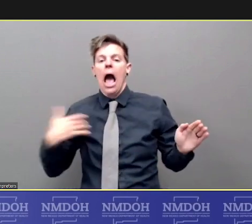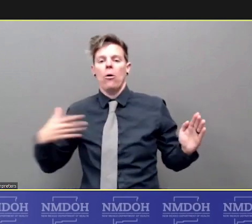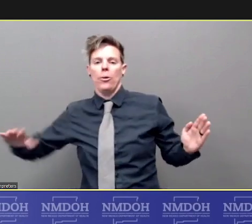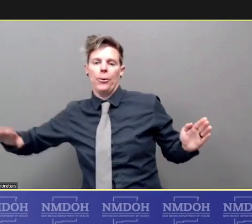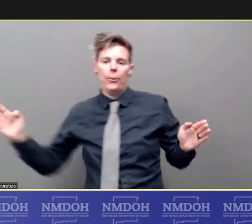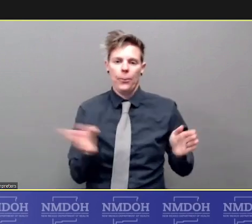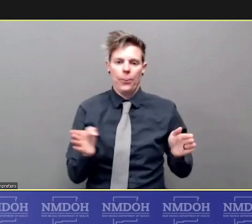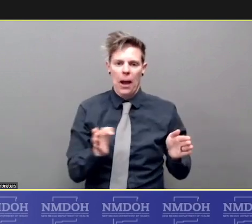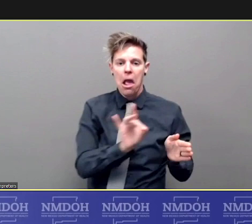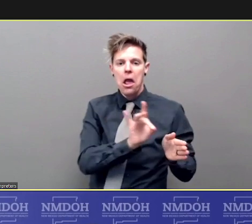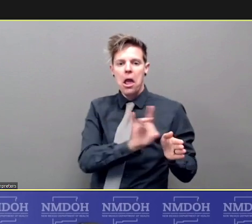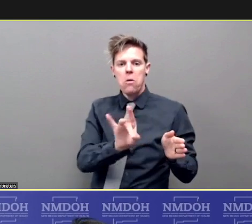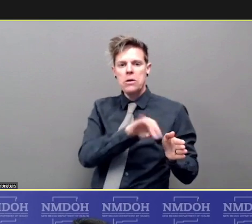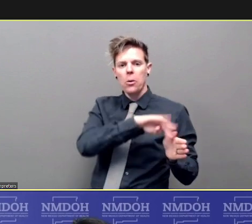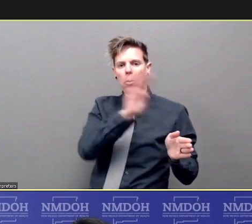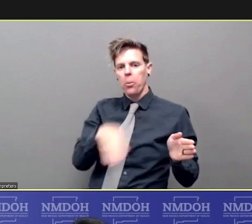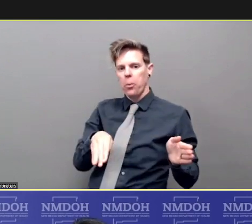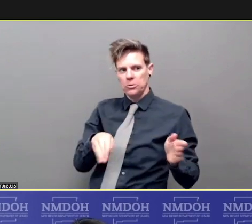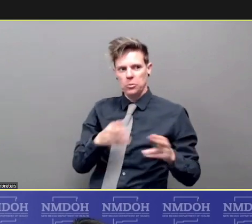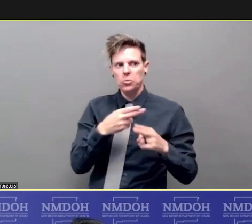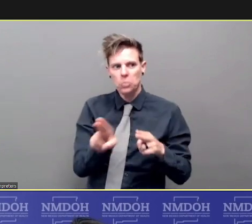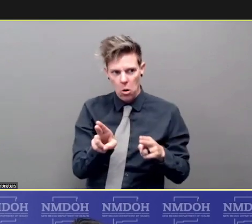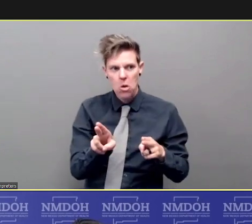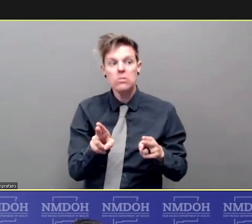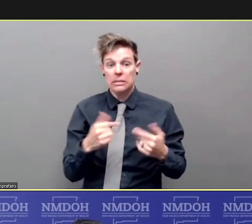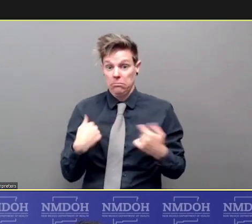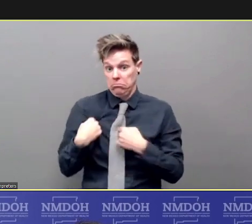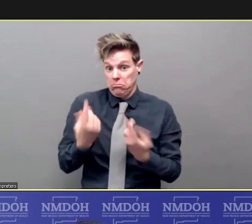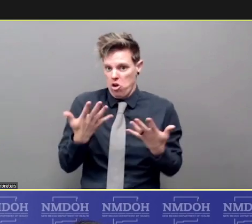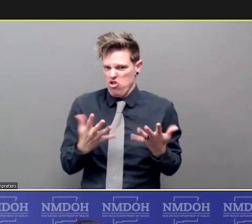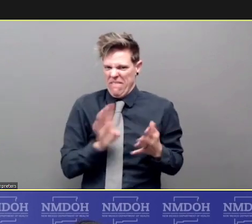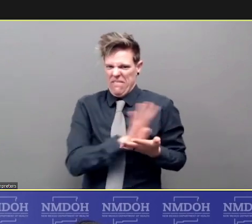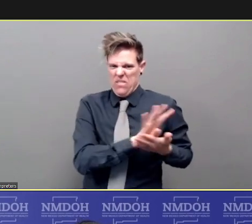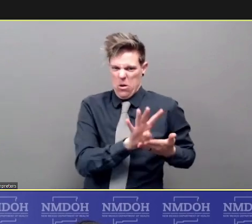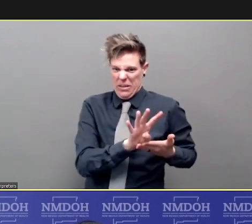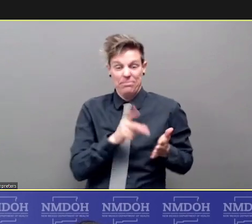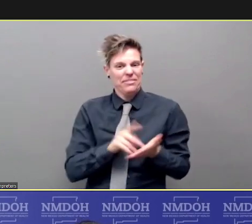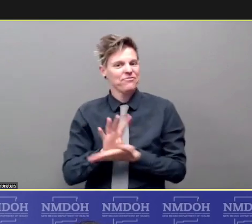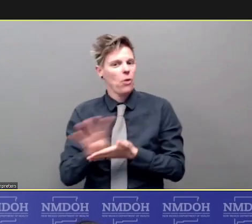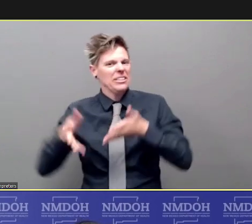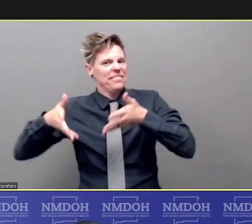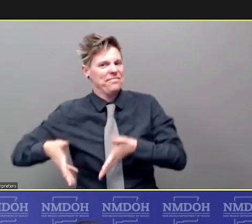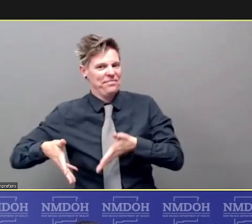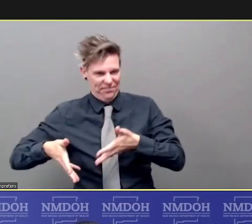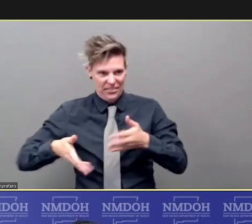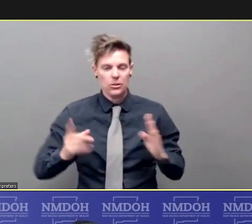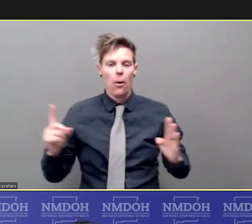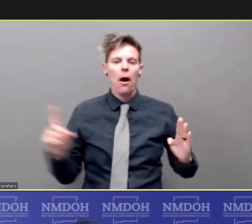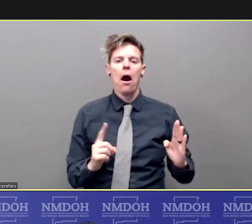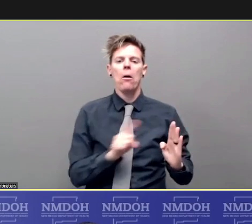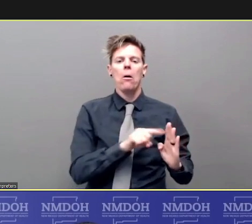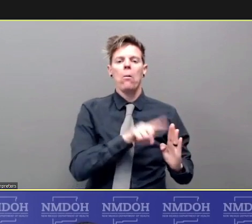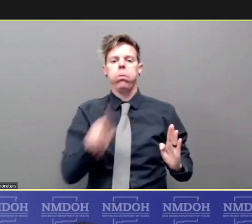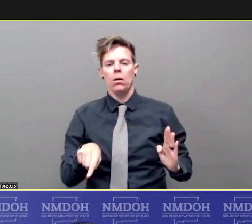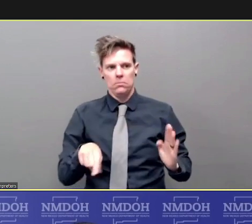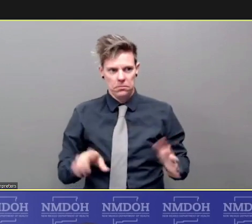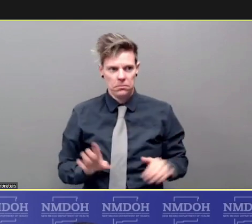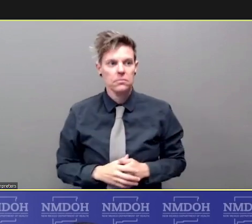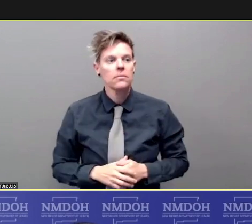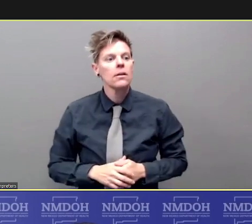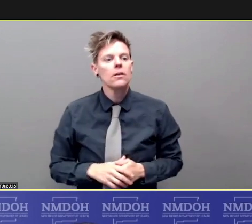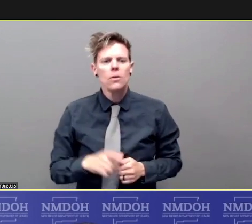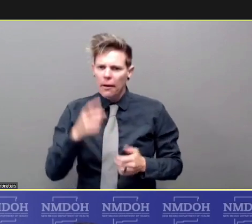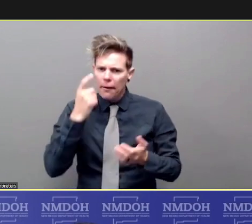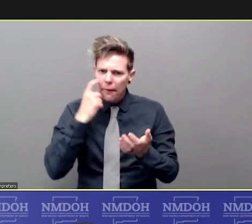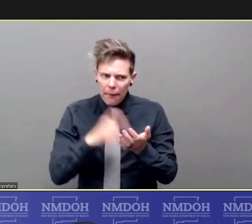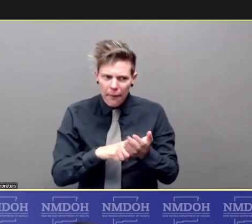I think that's what we're projecting. I think hospitalizations, as you remember, come peak about 7 to 10